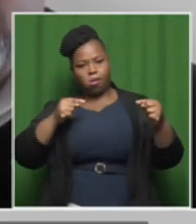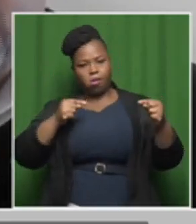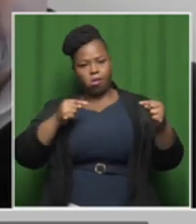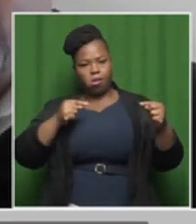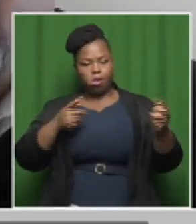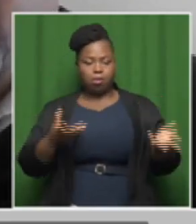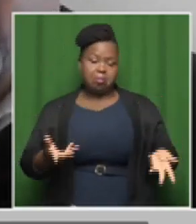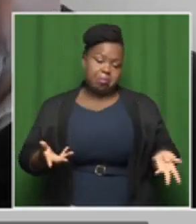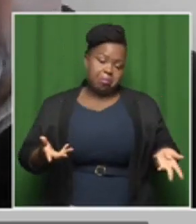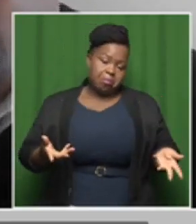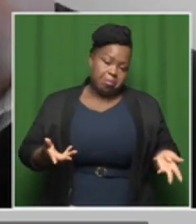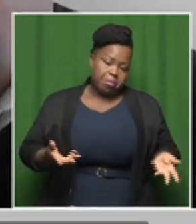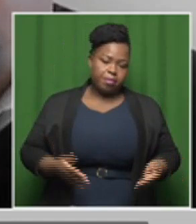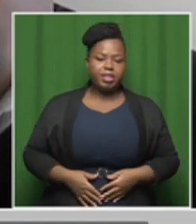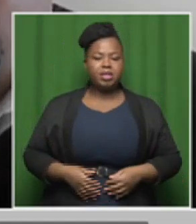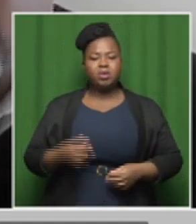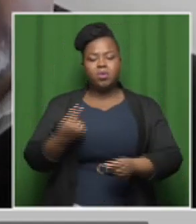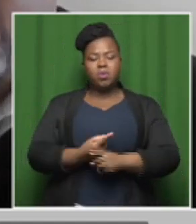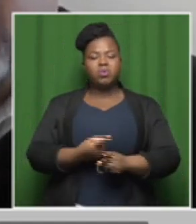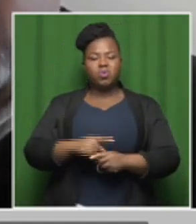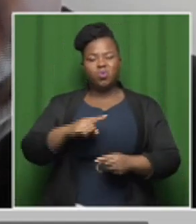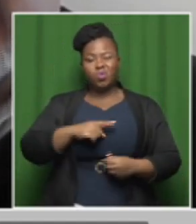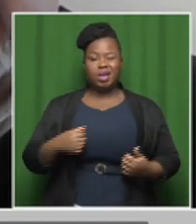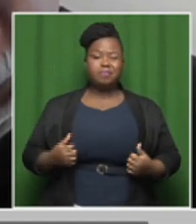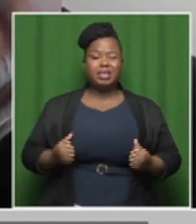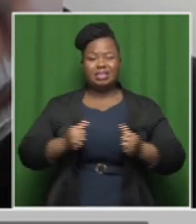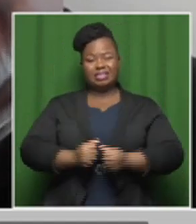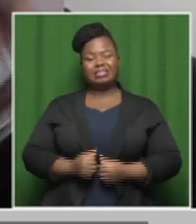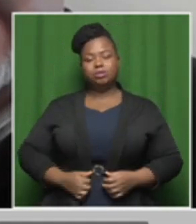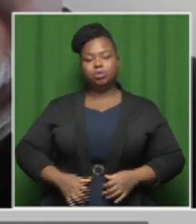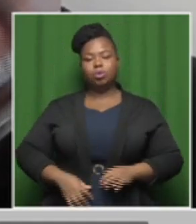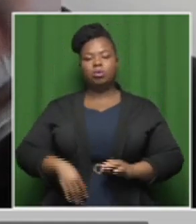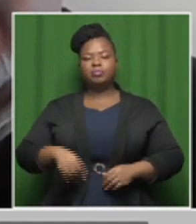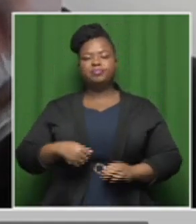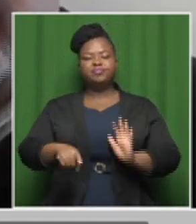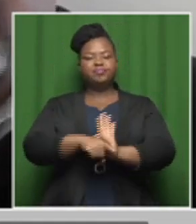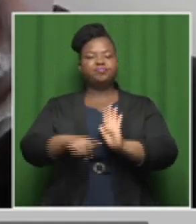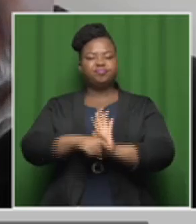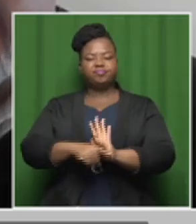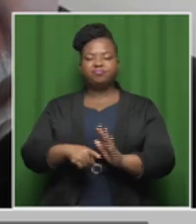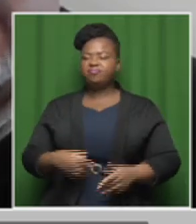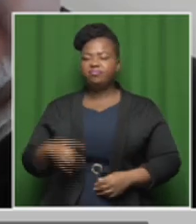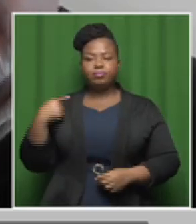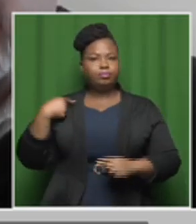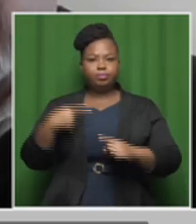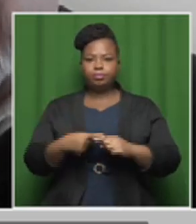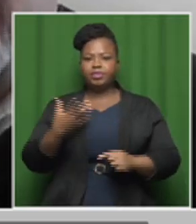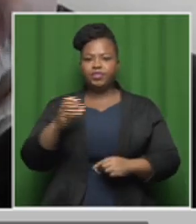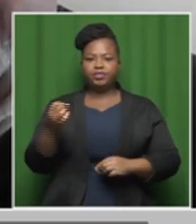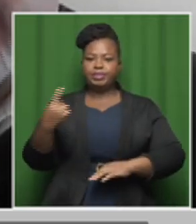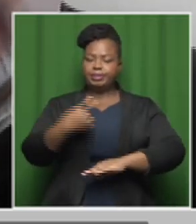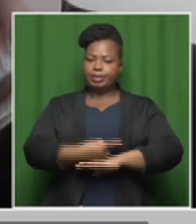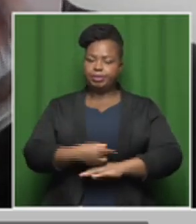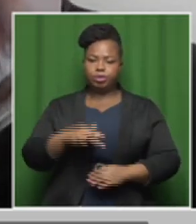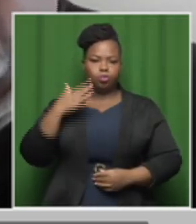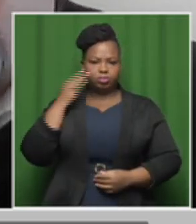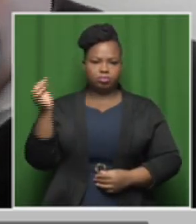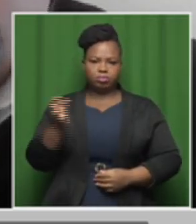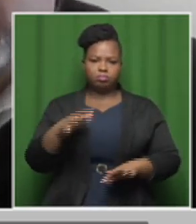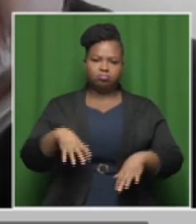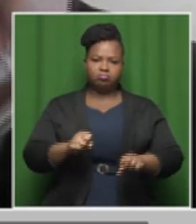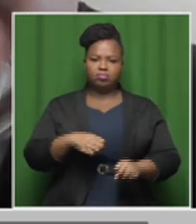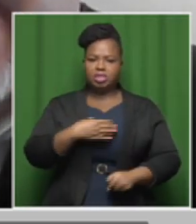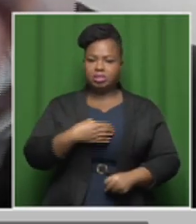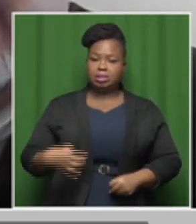his very frenetic activity in the first 50 days or so of him taking